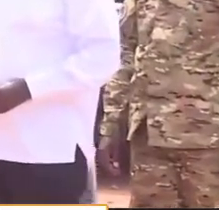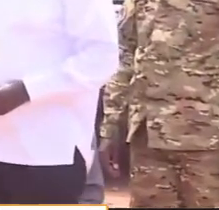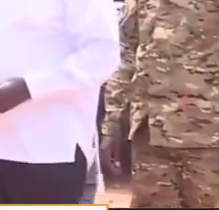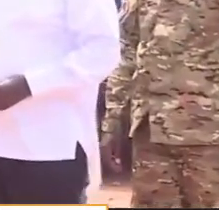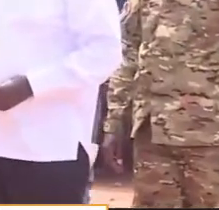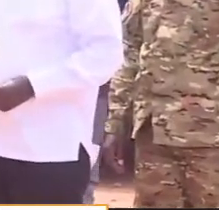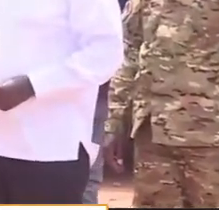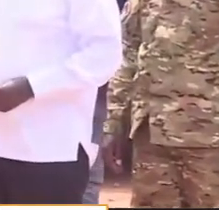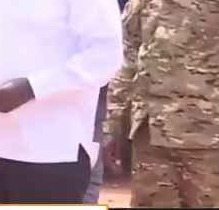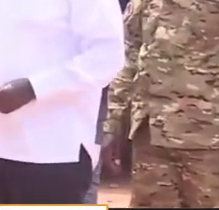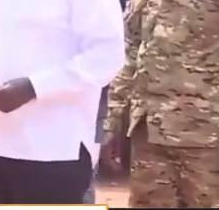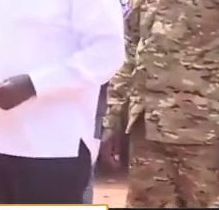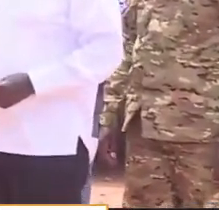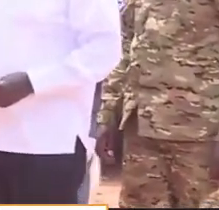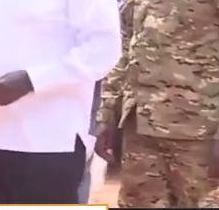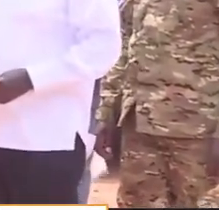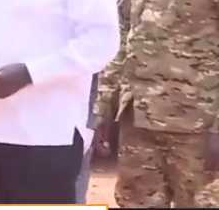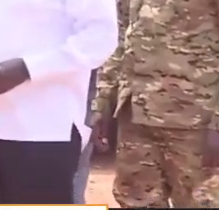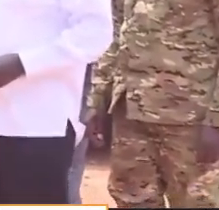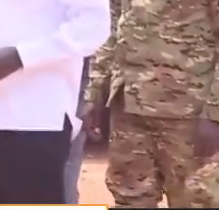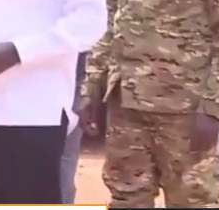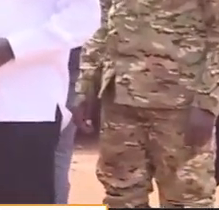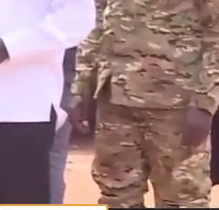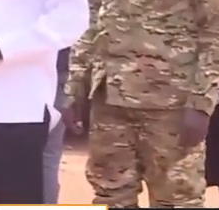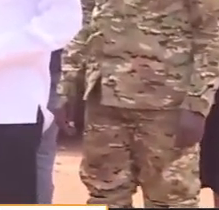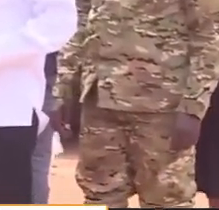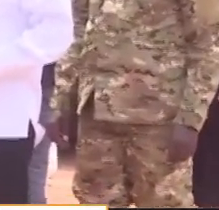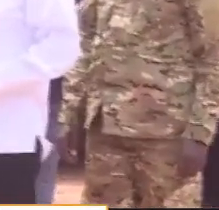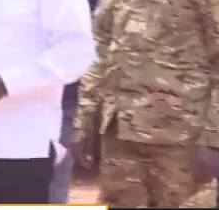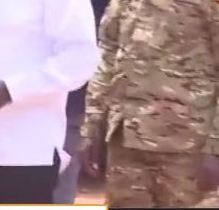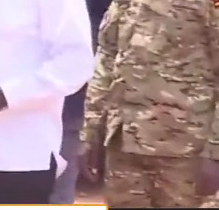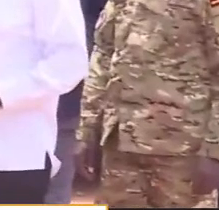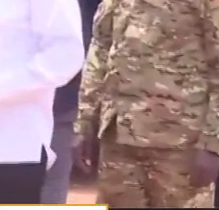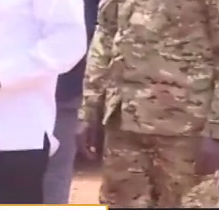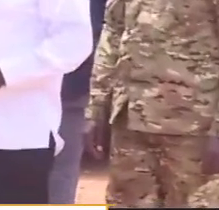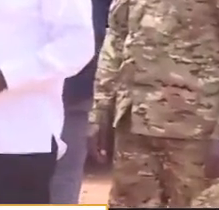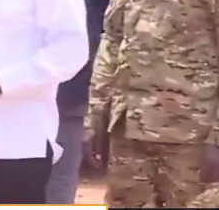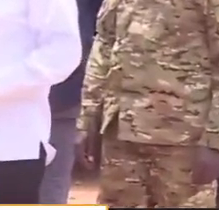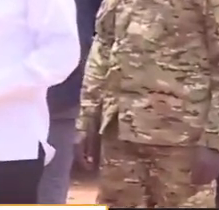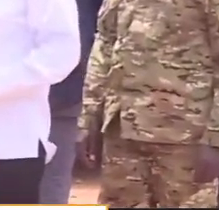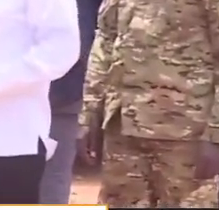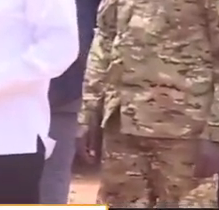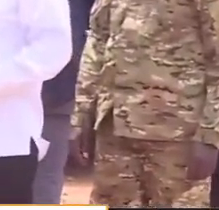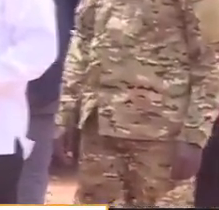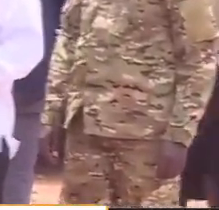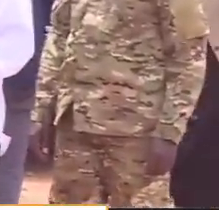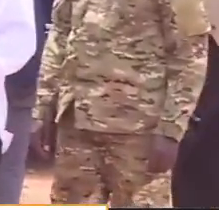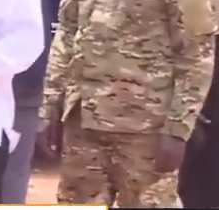Basta.